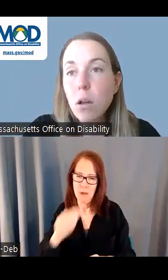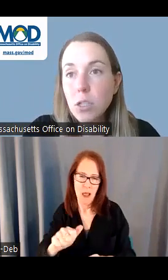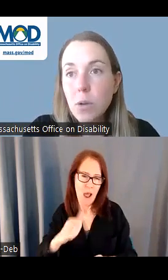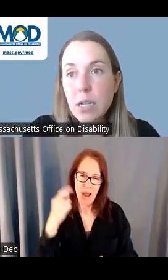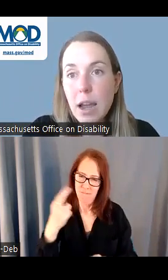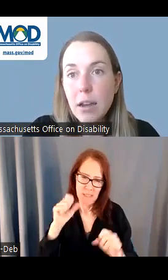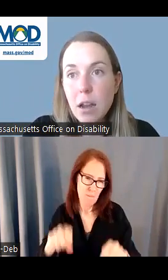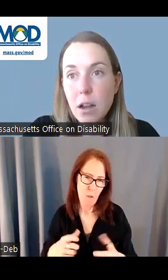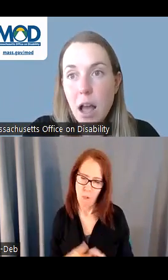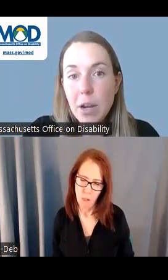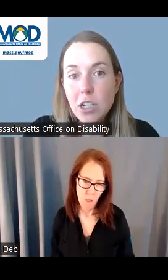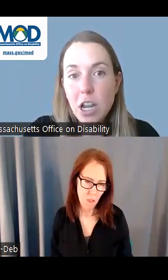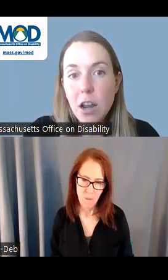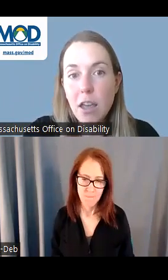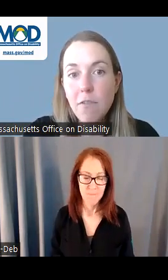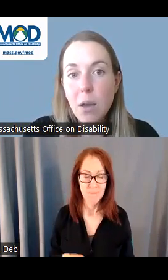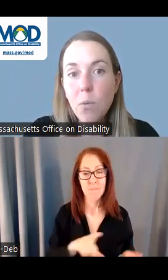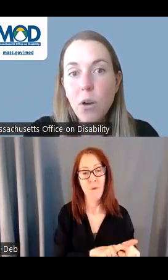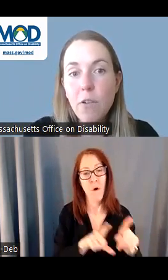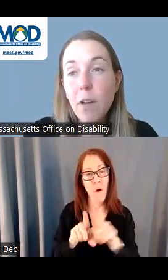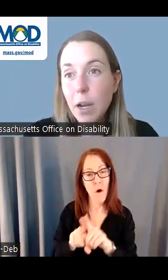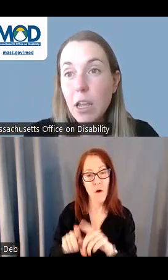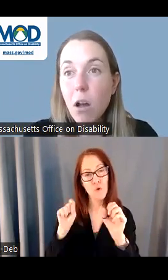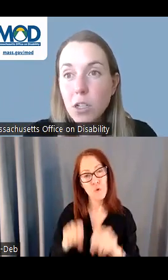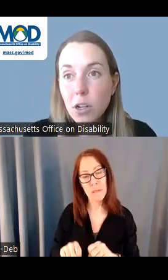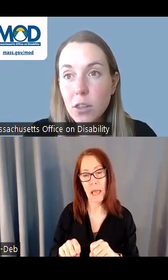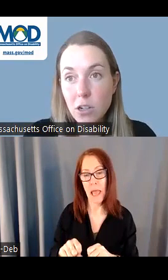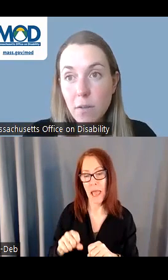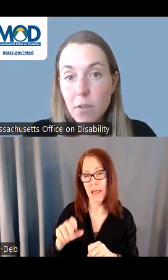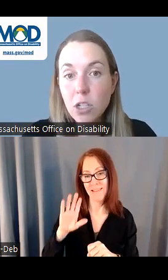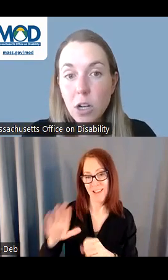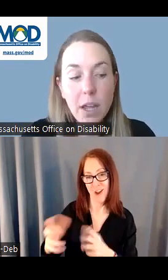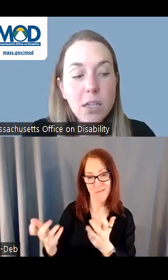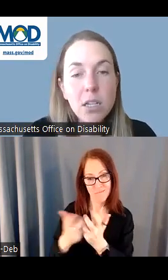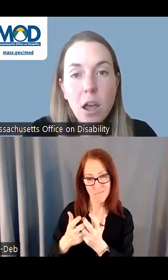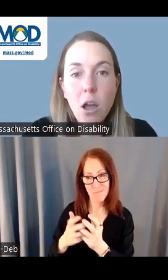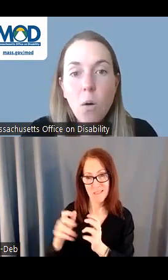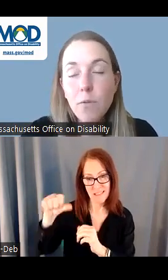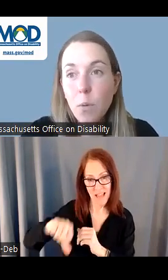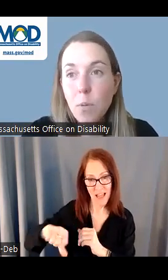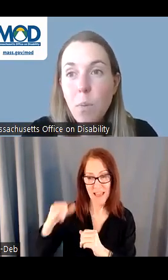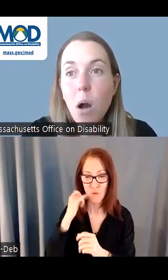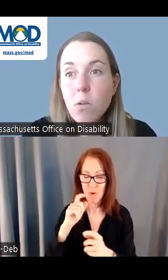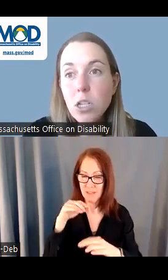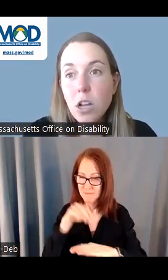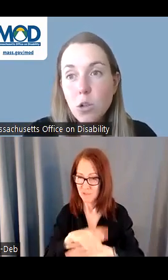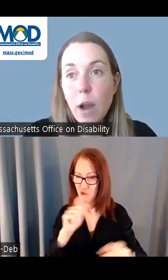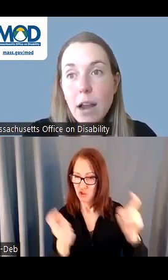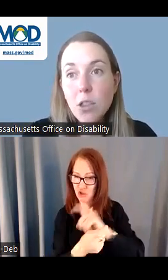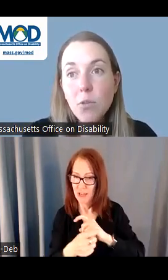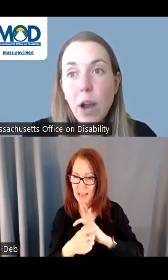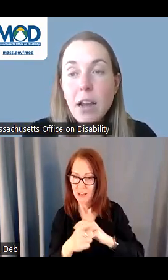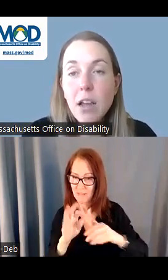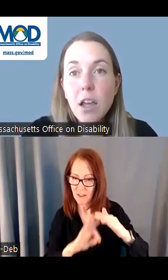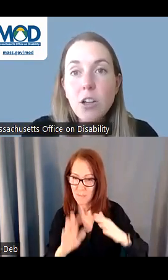You also can deny an accommodation if it would fundamentally alter the nature of the service, or if it would pose a